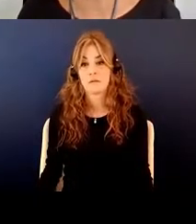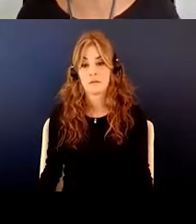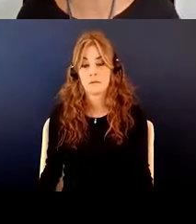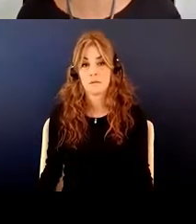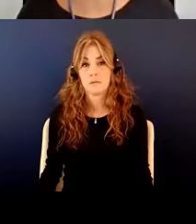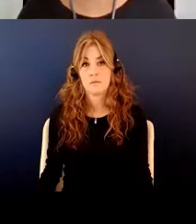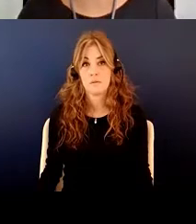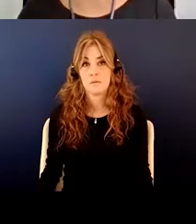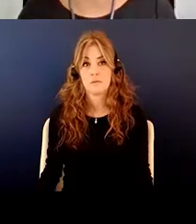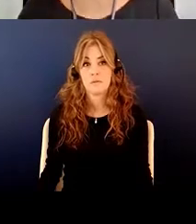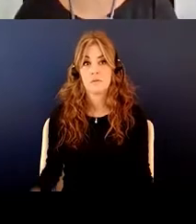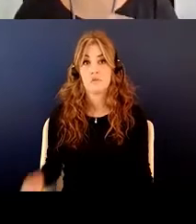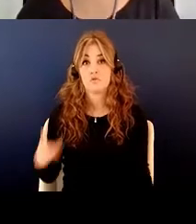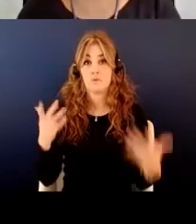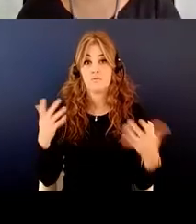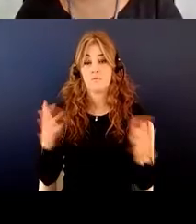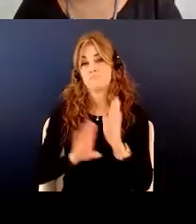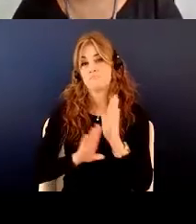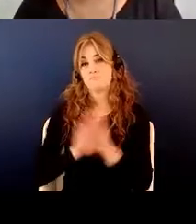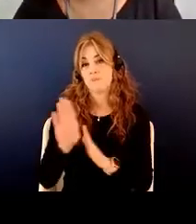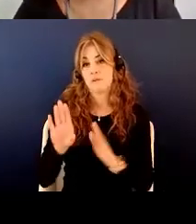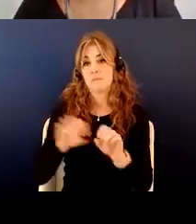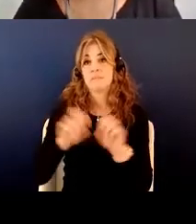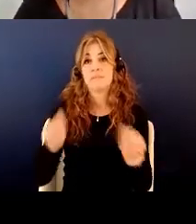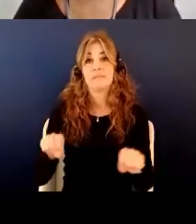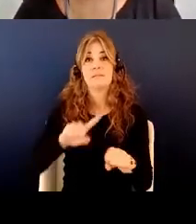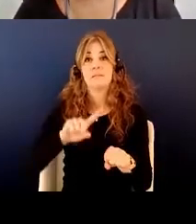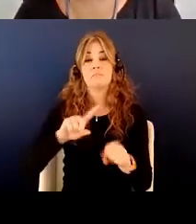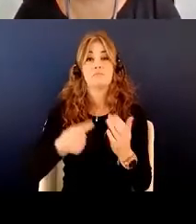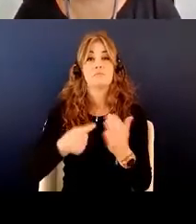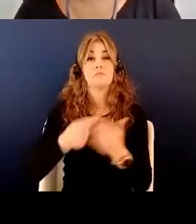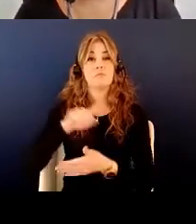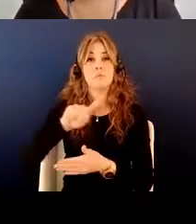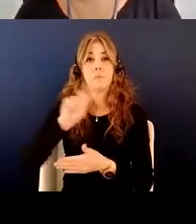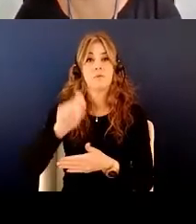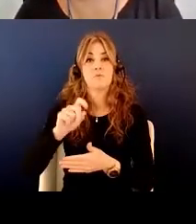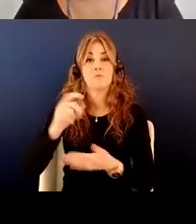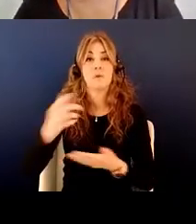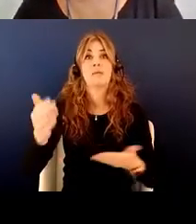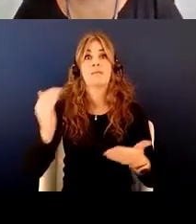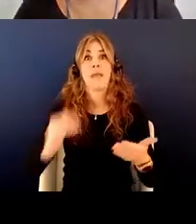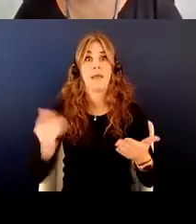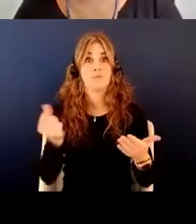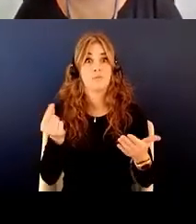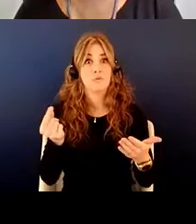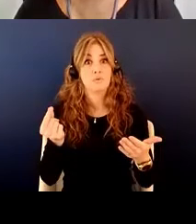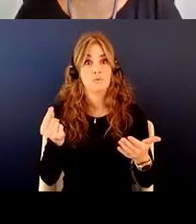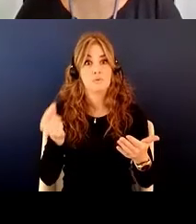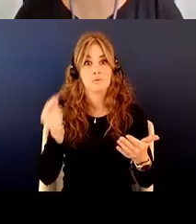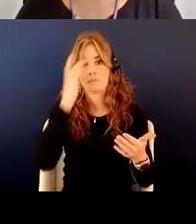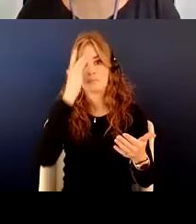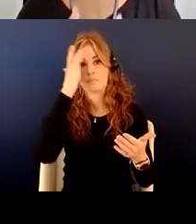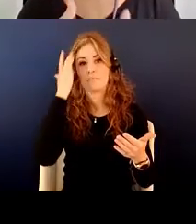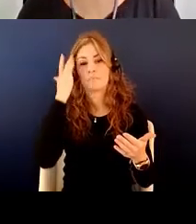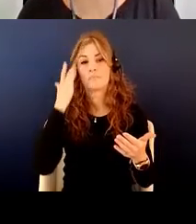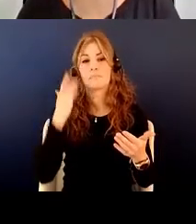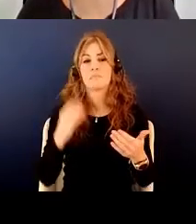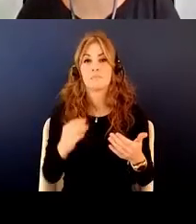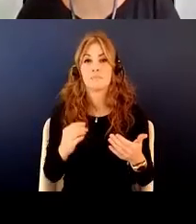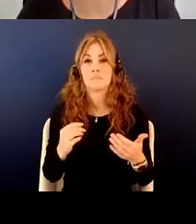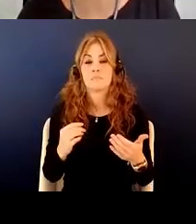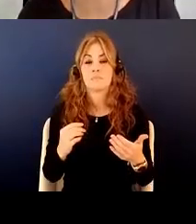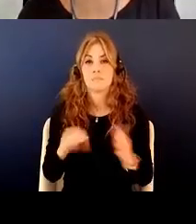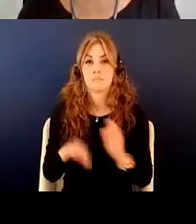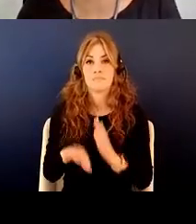once you have developed your systematic review question, the next big stage or step 2 of the process is to find